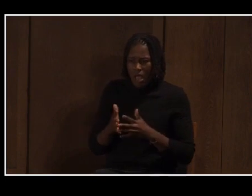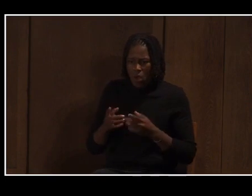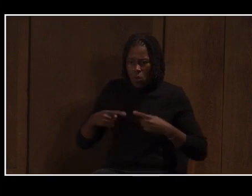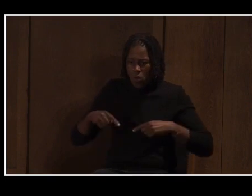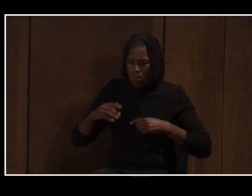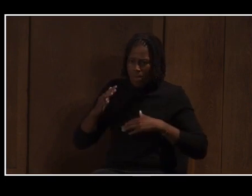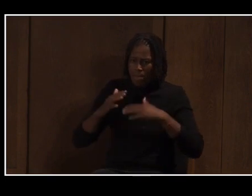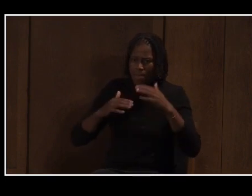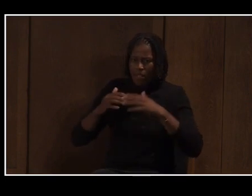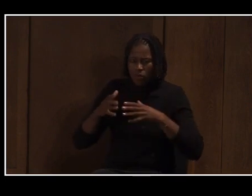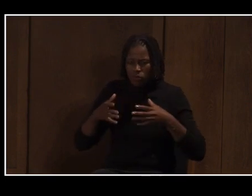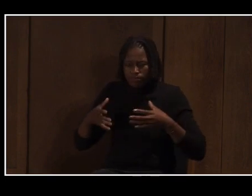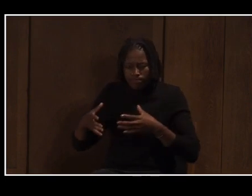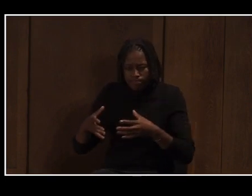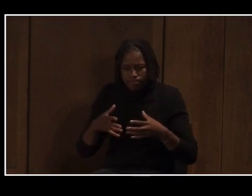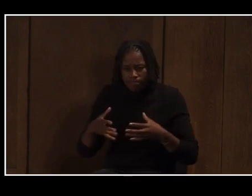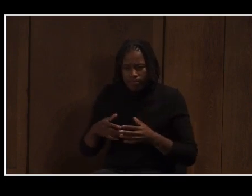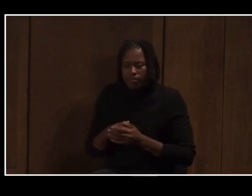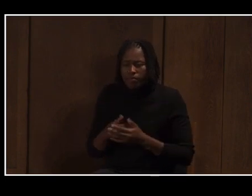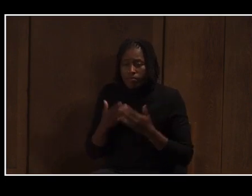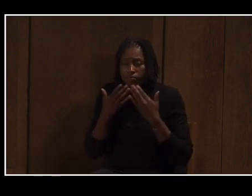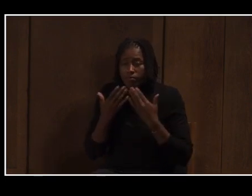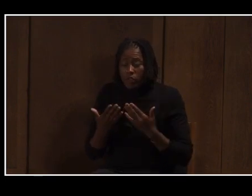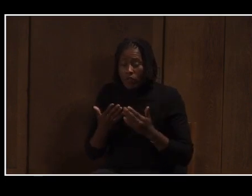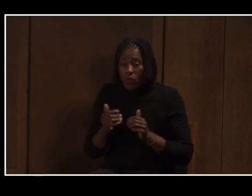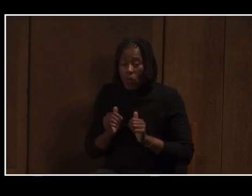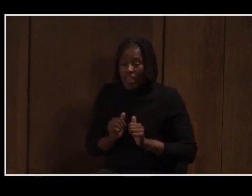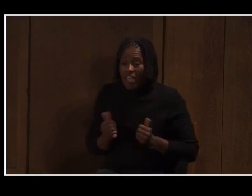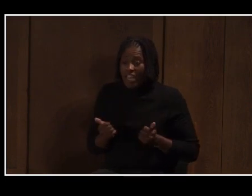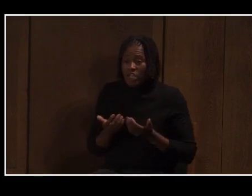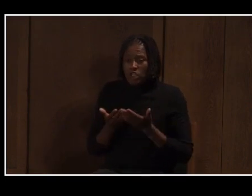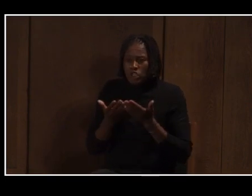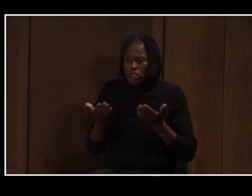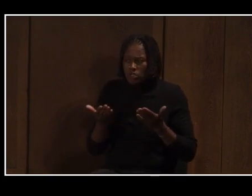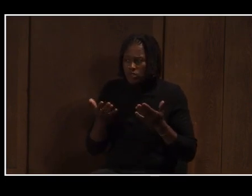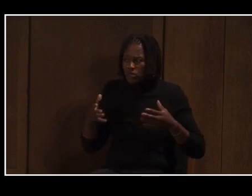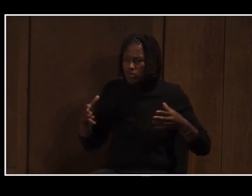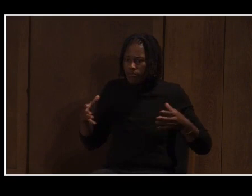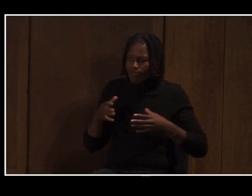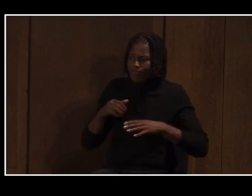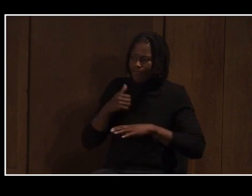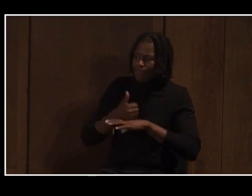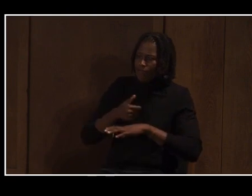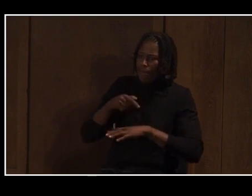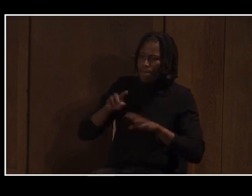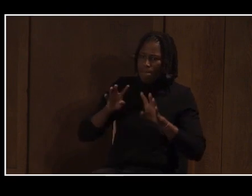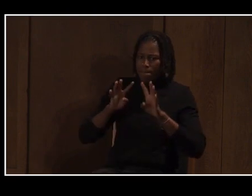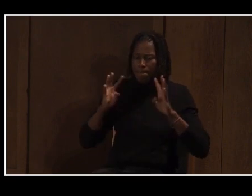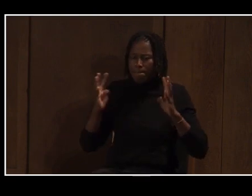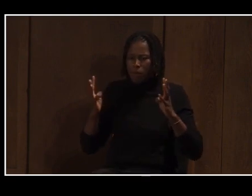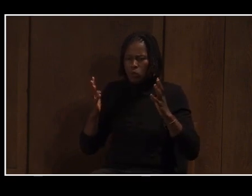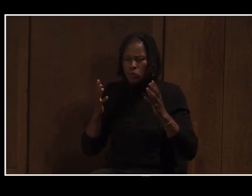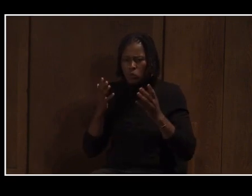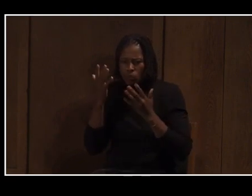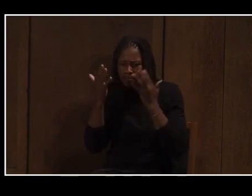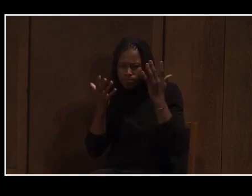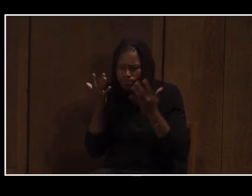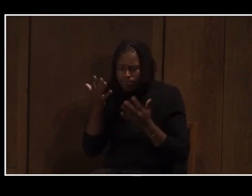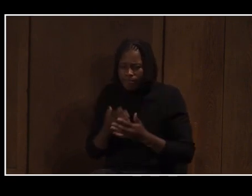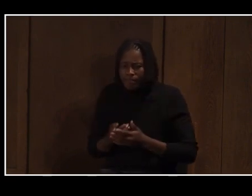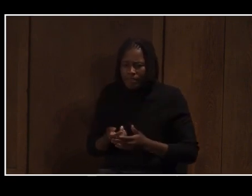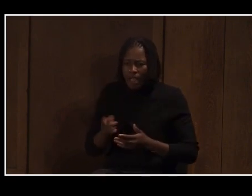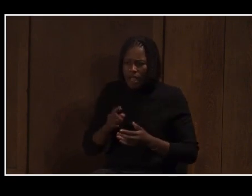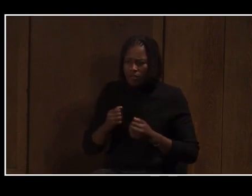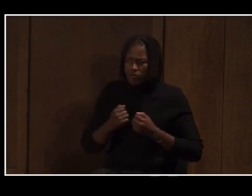thank Healing Justice for bringing us together to think about those things, but also having the permanence of an